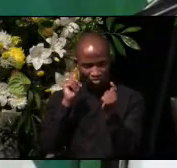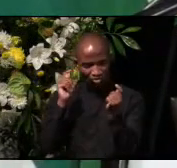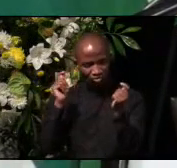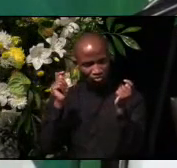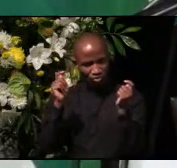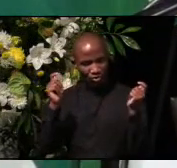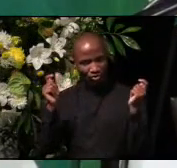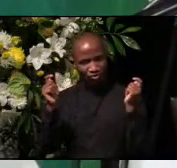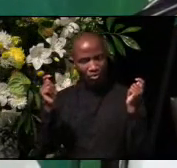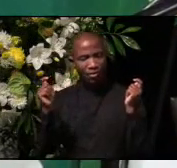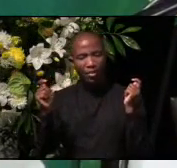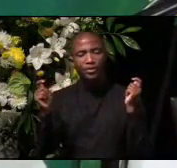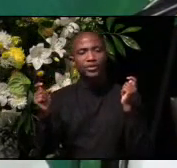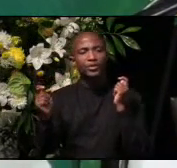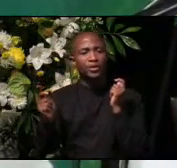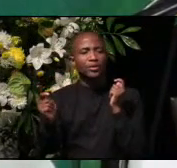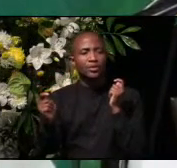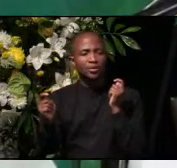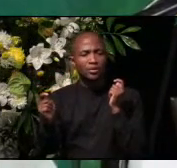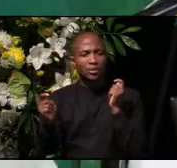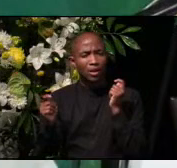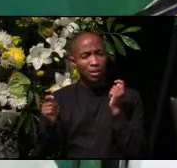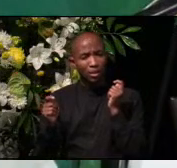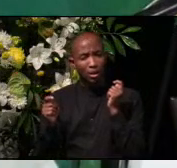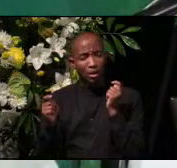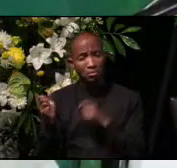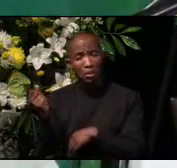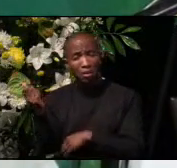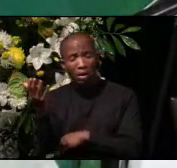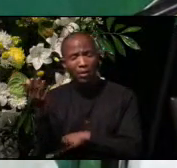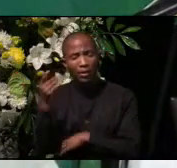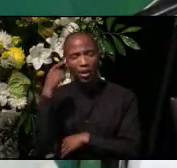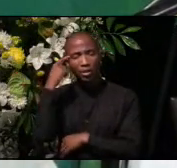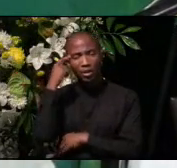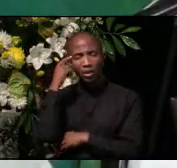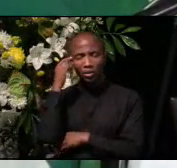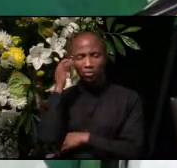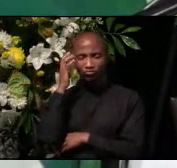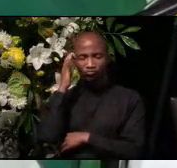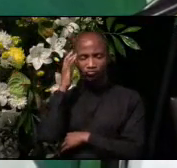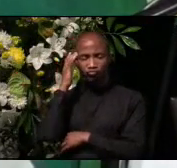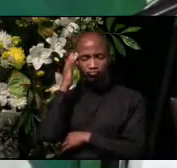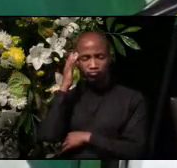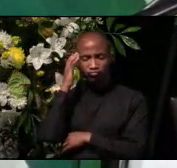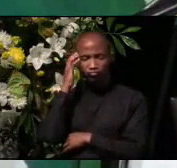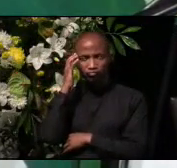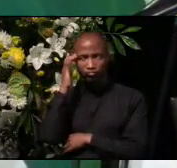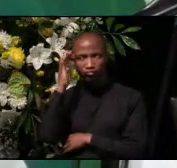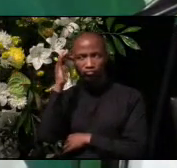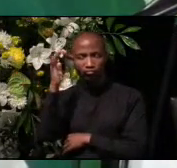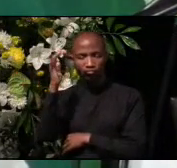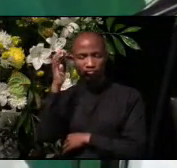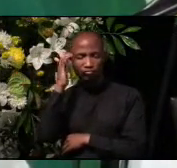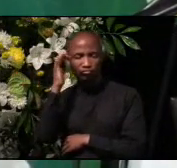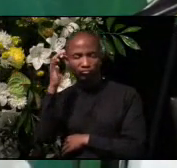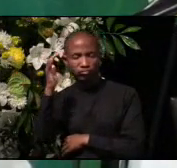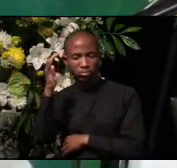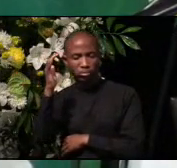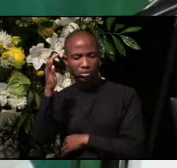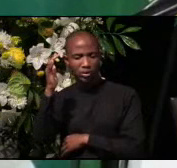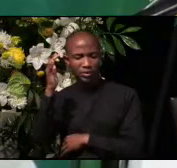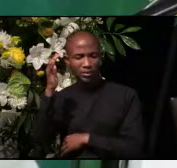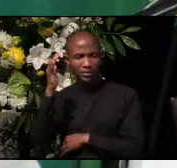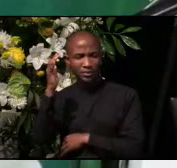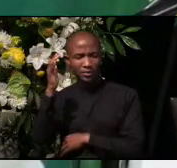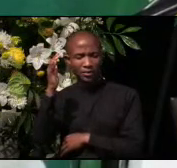I was just trying to create this imagery in my mind Moses got done is